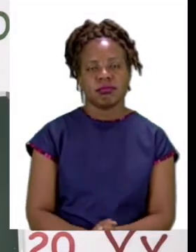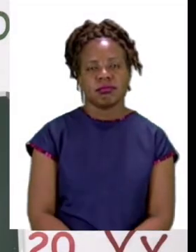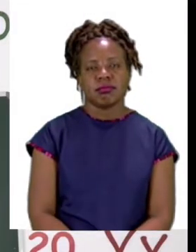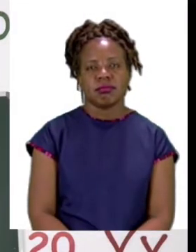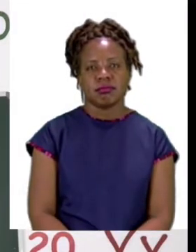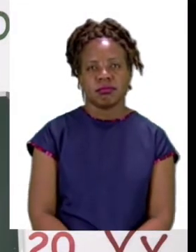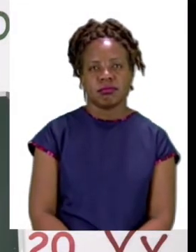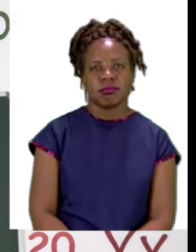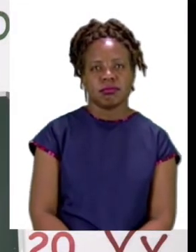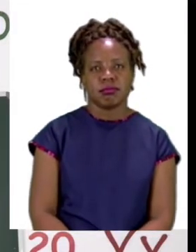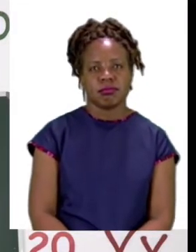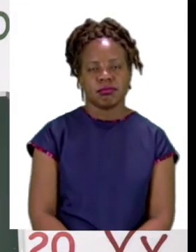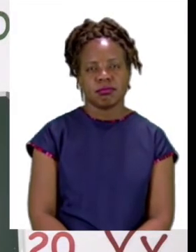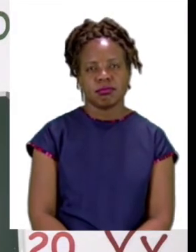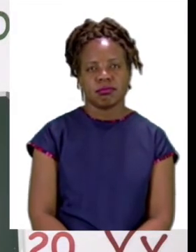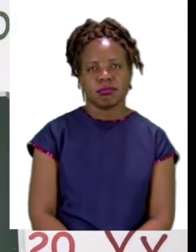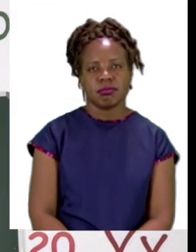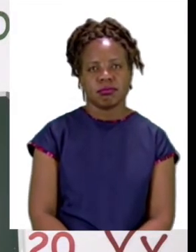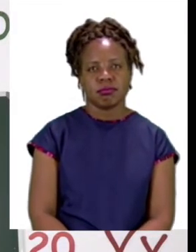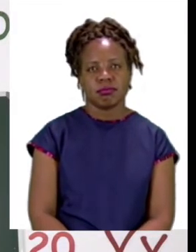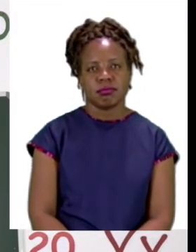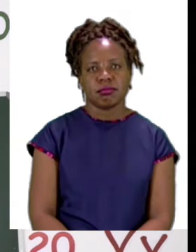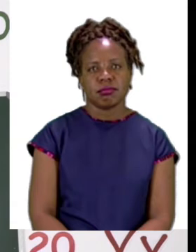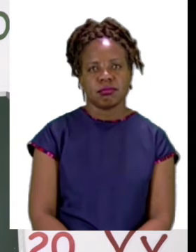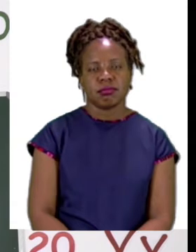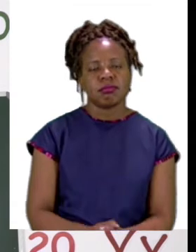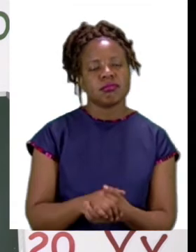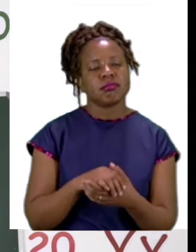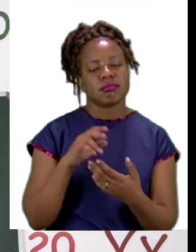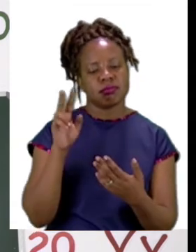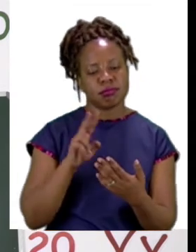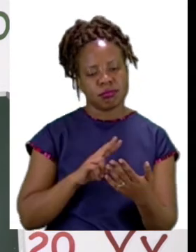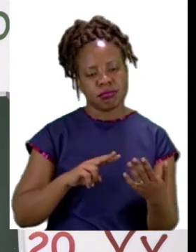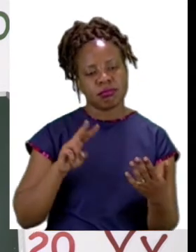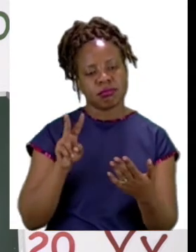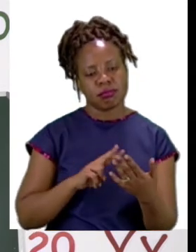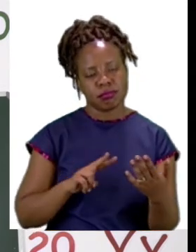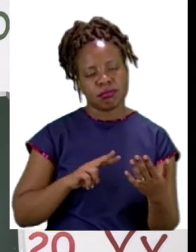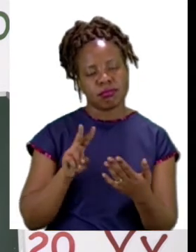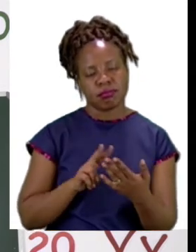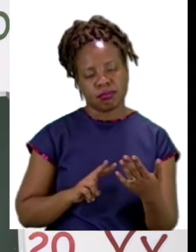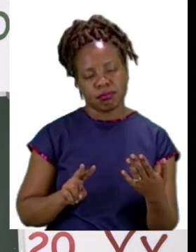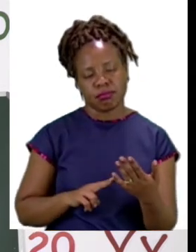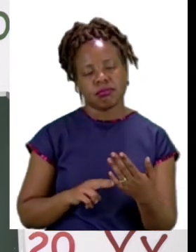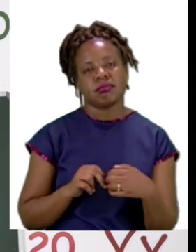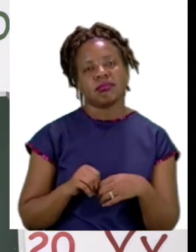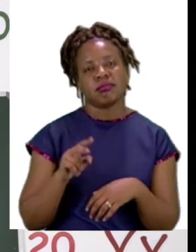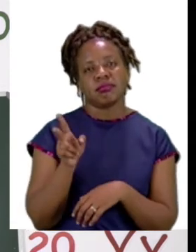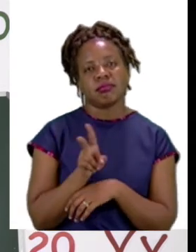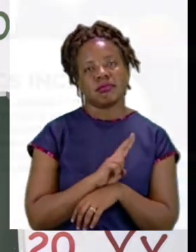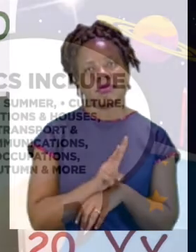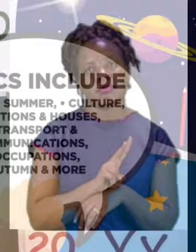with everything. Make sure that you read carefully, and I will see you soon after